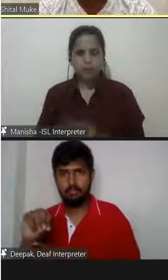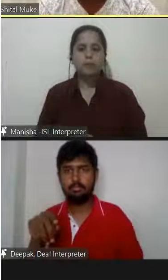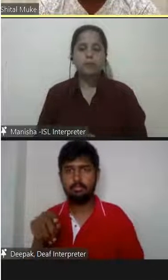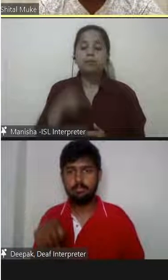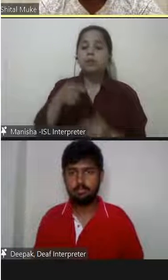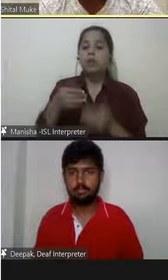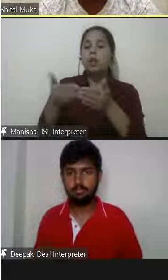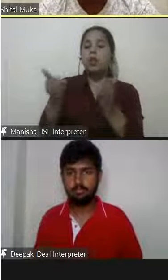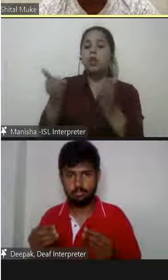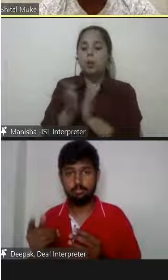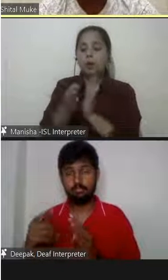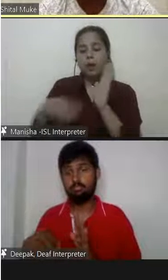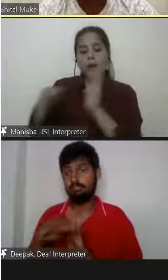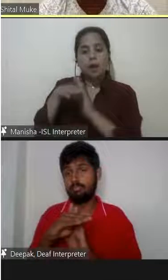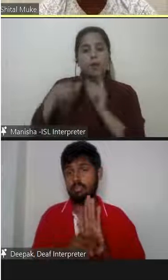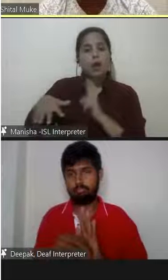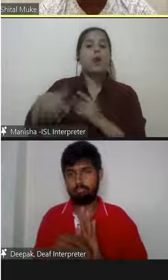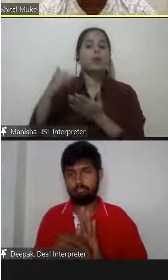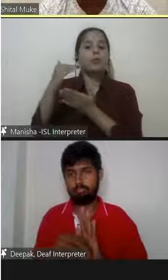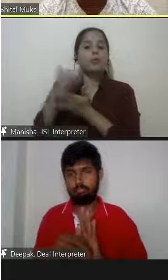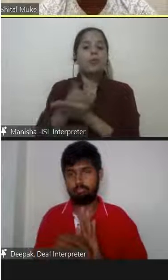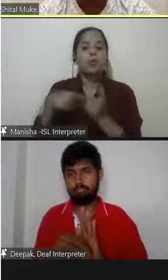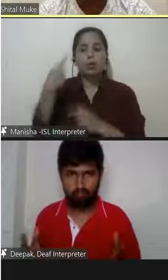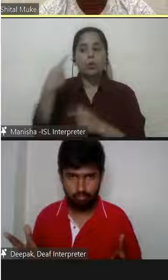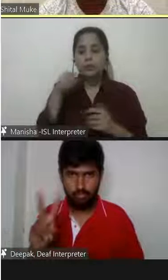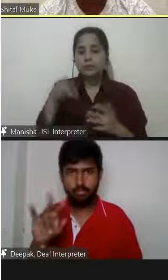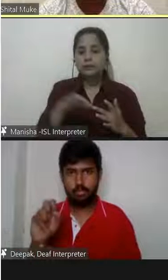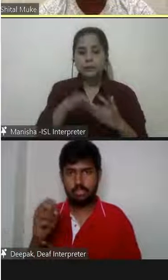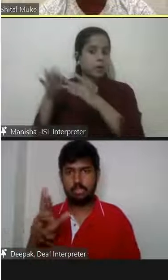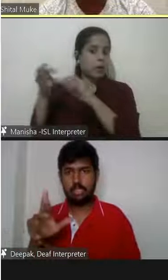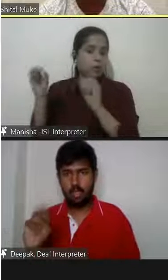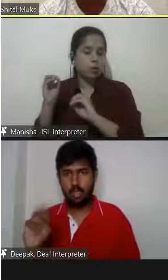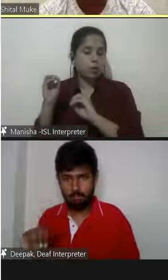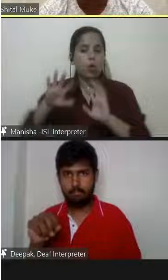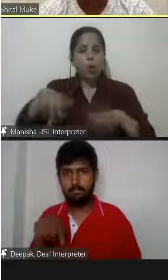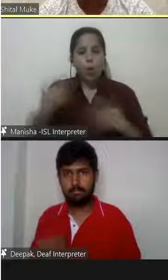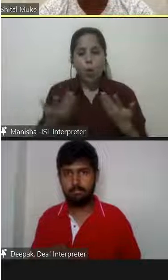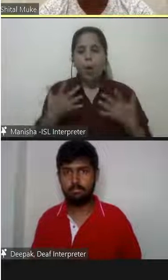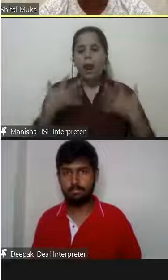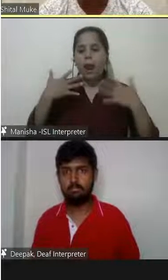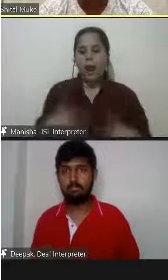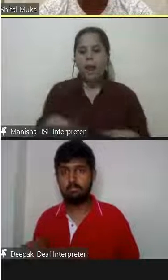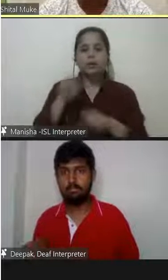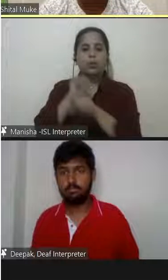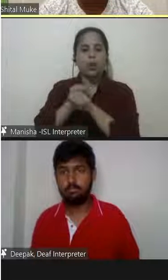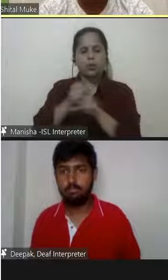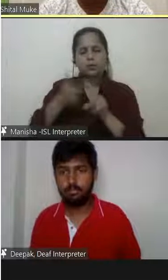the non-specialist health workers and lay health workers were trained